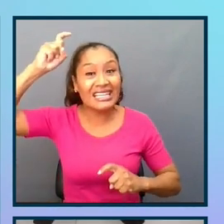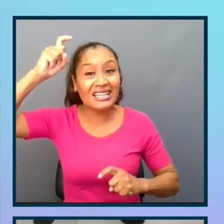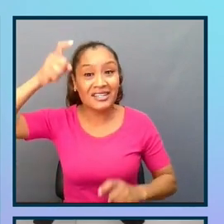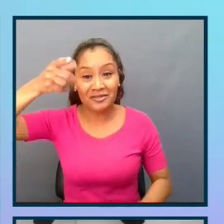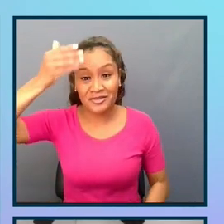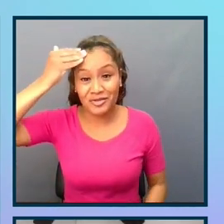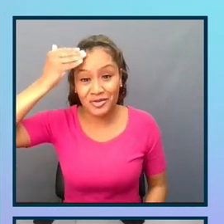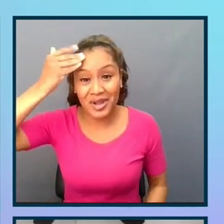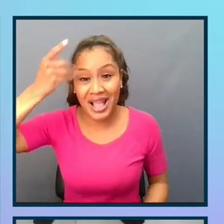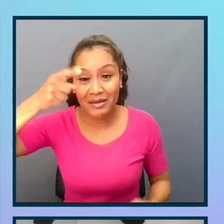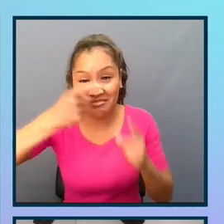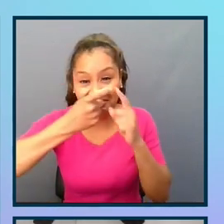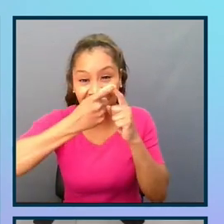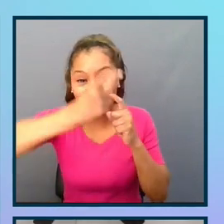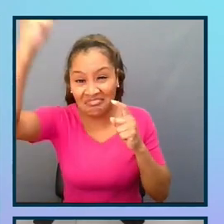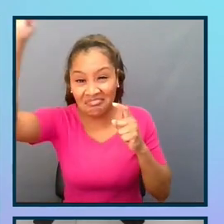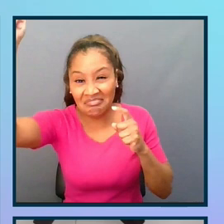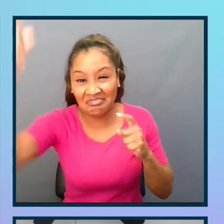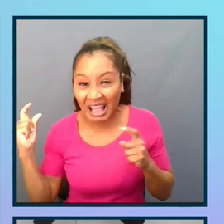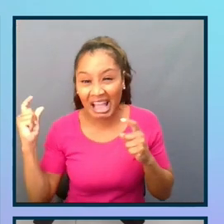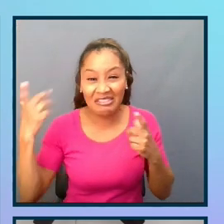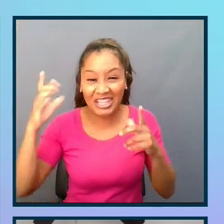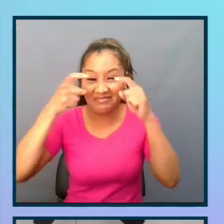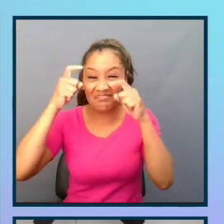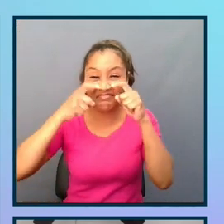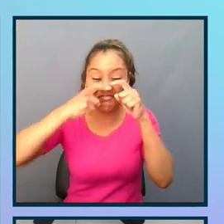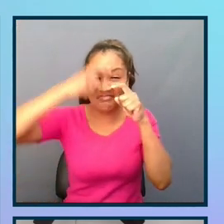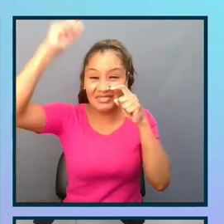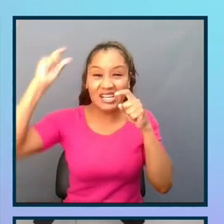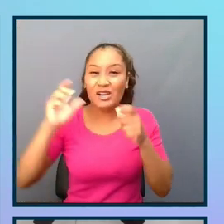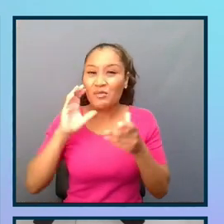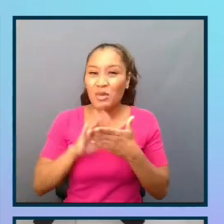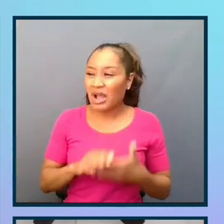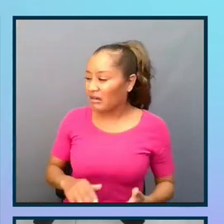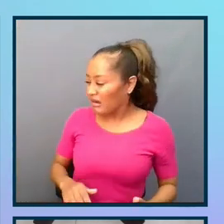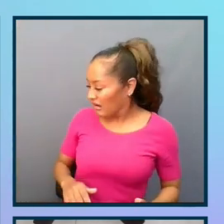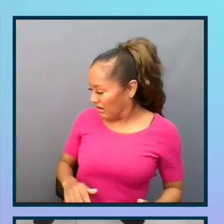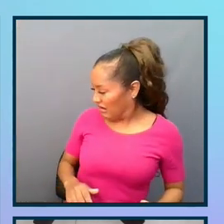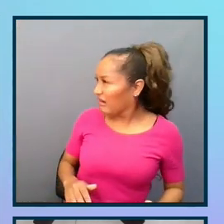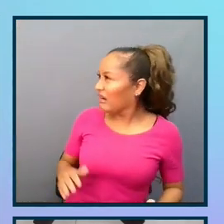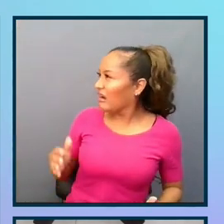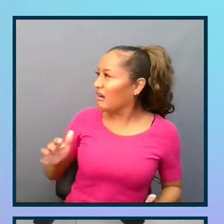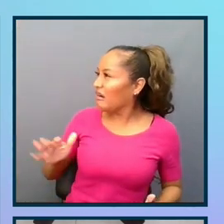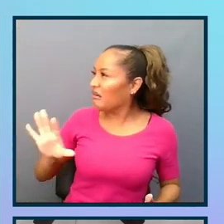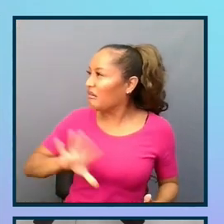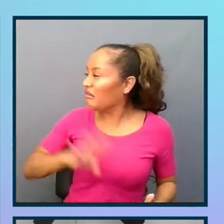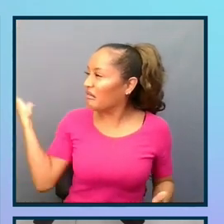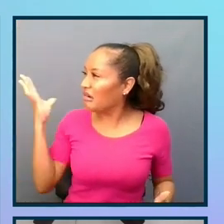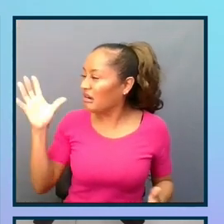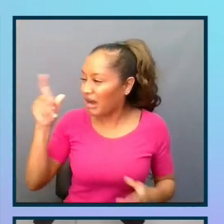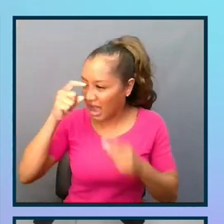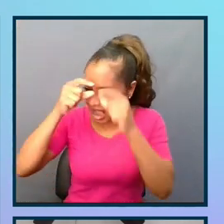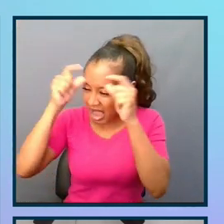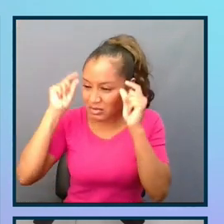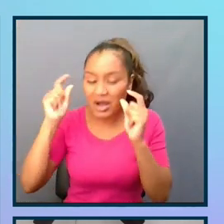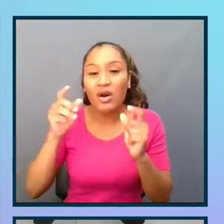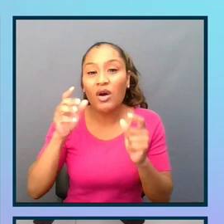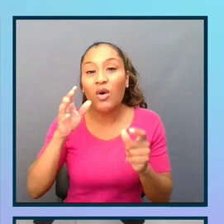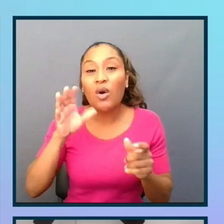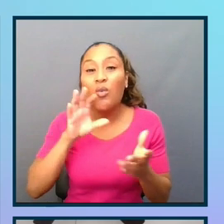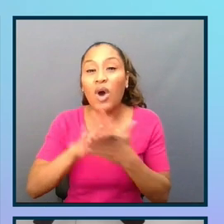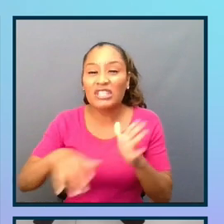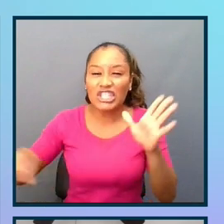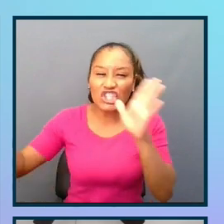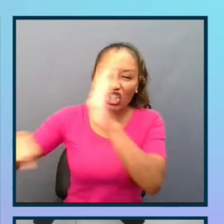next. So big to the point where my wife had gotten so fed up with telling me to trim my eyebrows, she just shaved them right